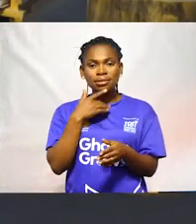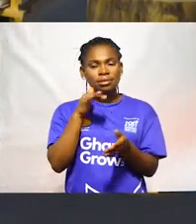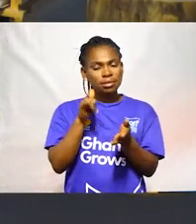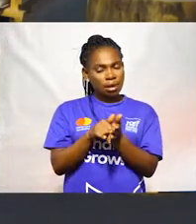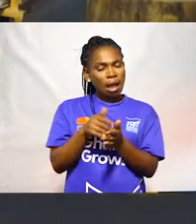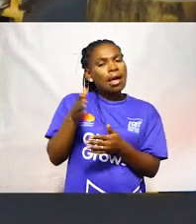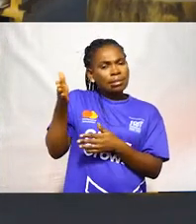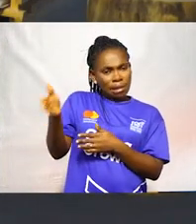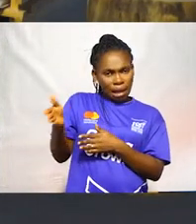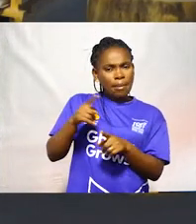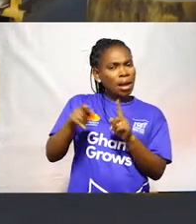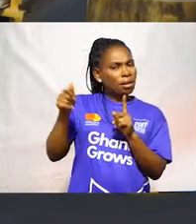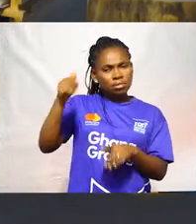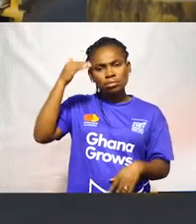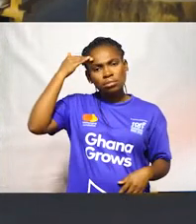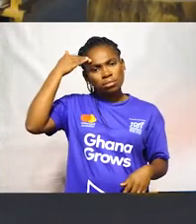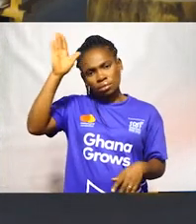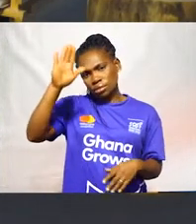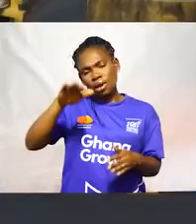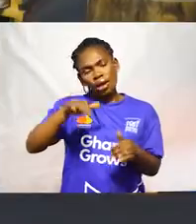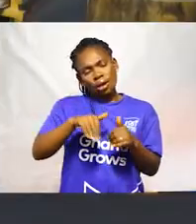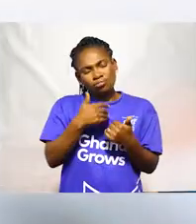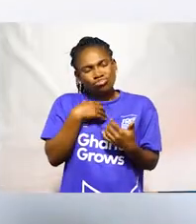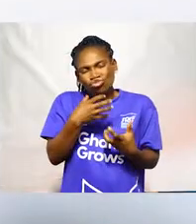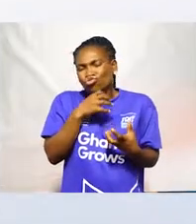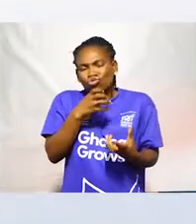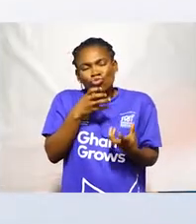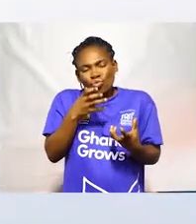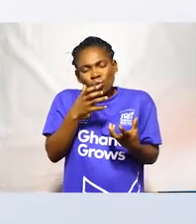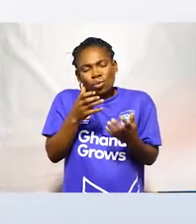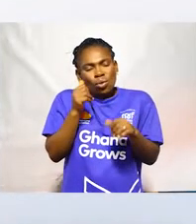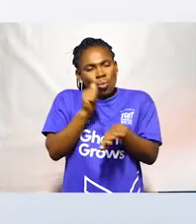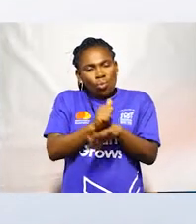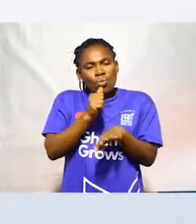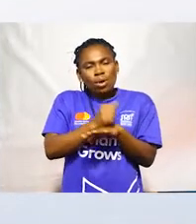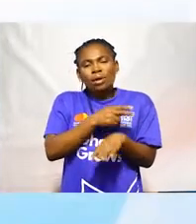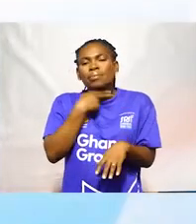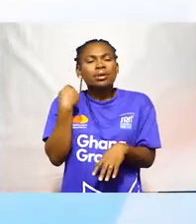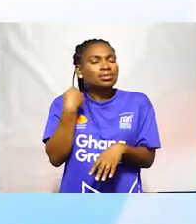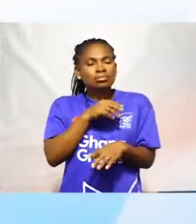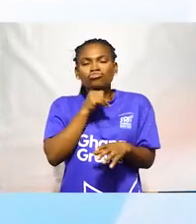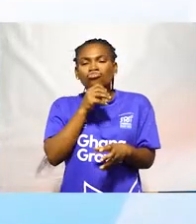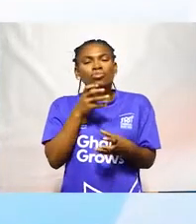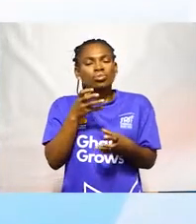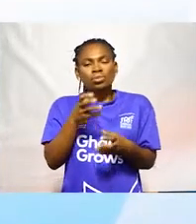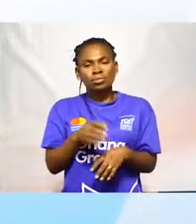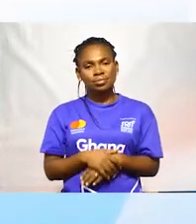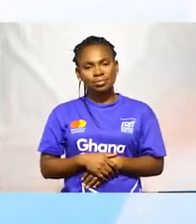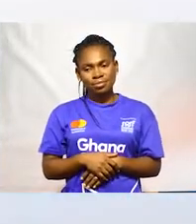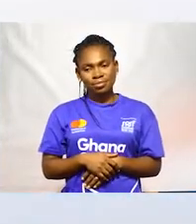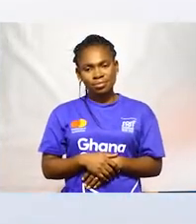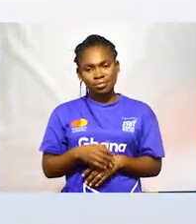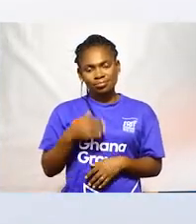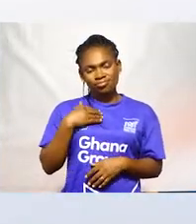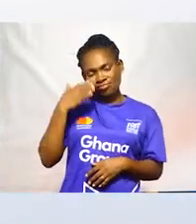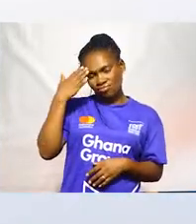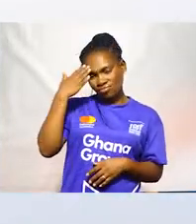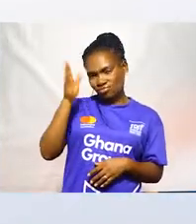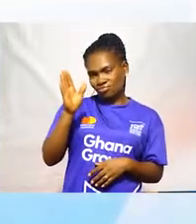know. I didn't want to do it. But in prayer one day. Which was stronger, you didn't know, you didn't want to.